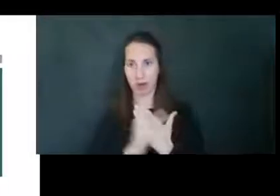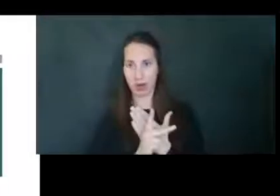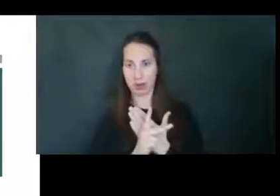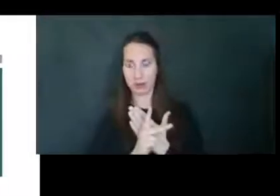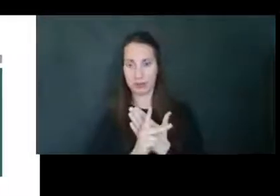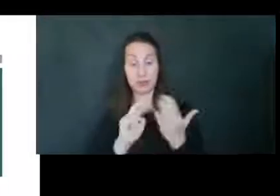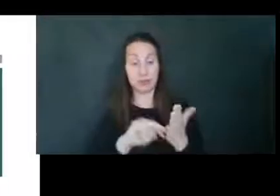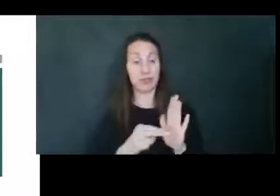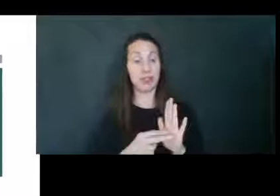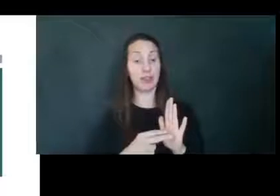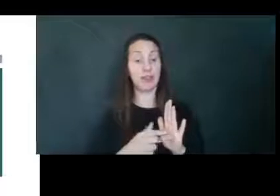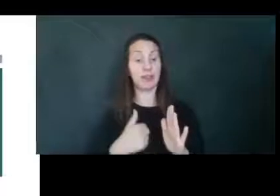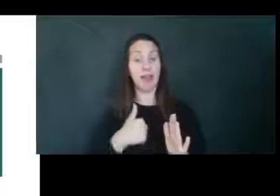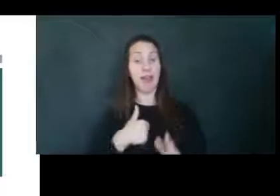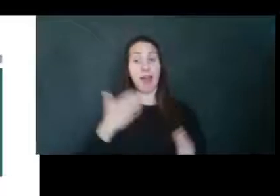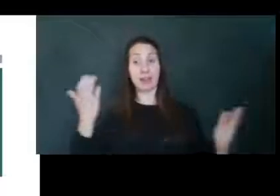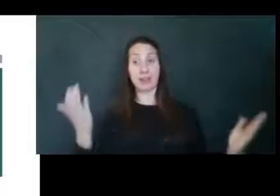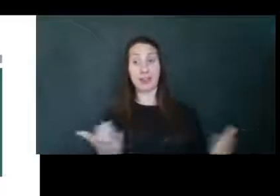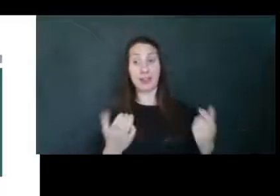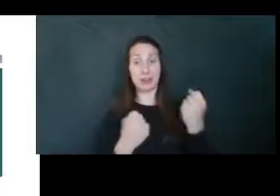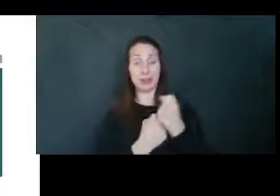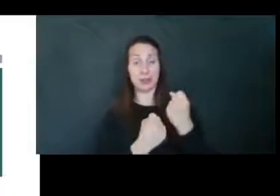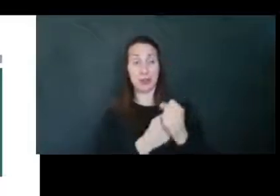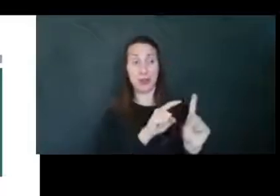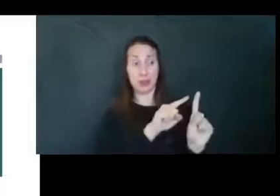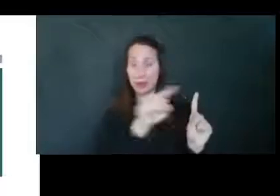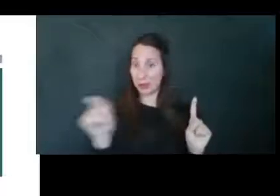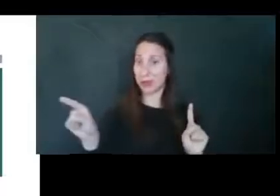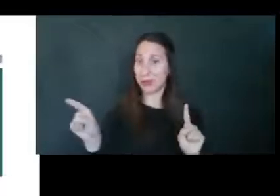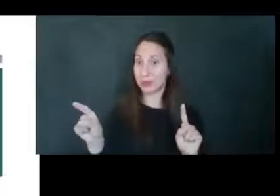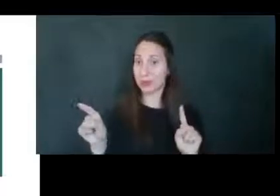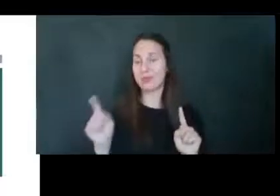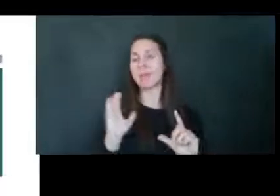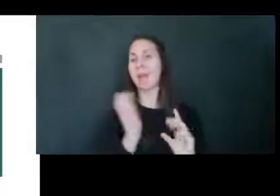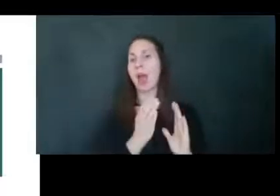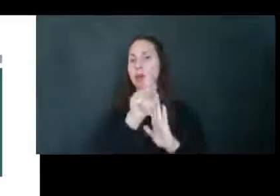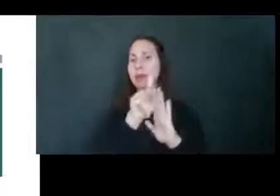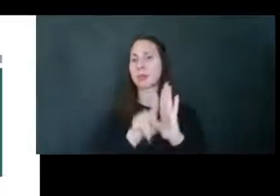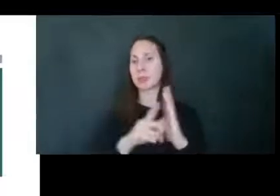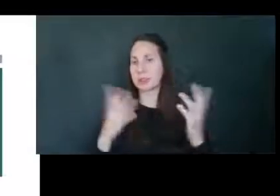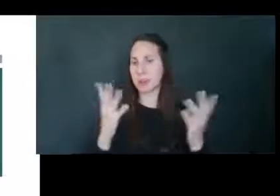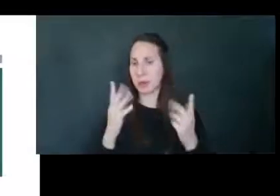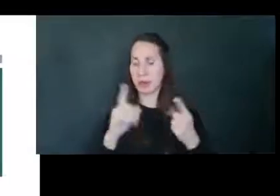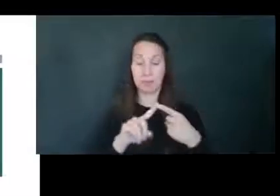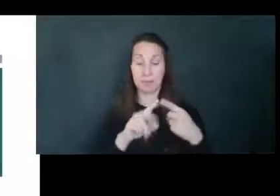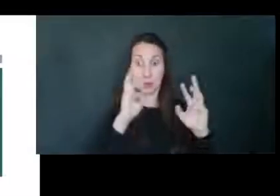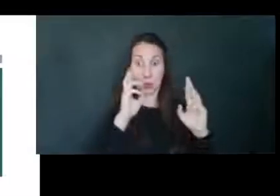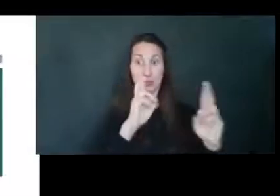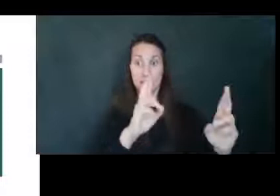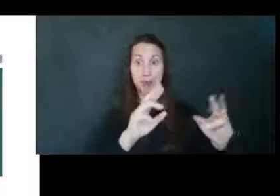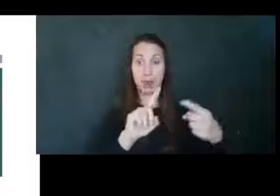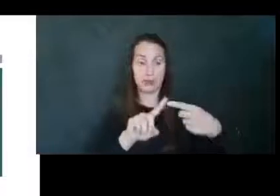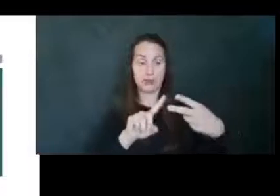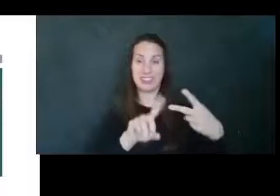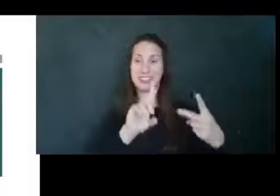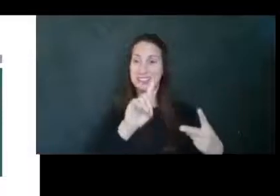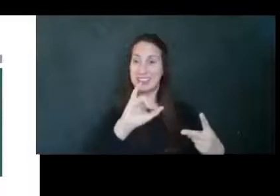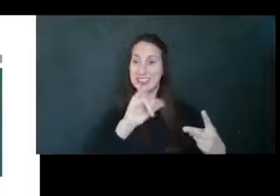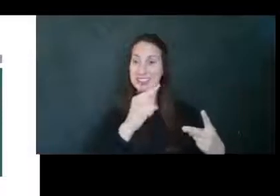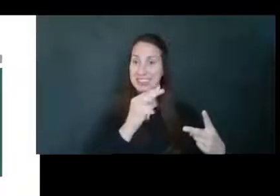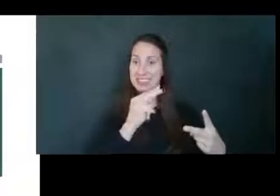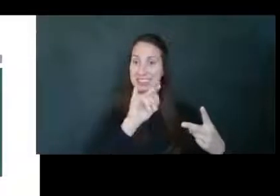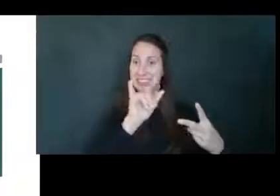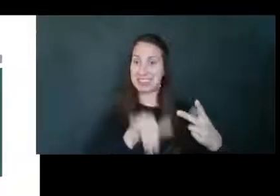you. And the principles include respect, dignity of risk, assume competence,